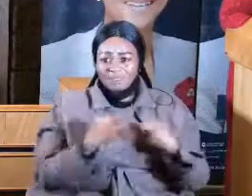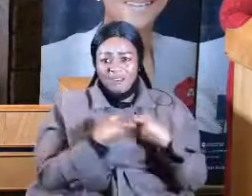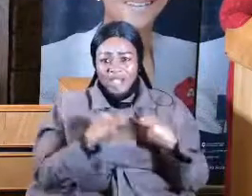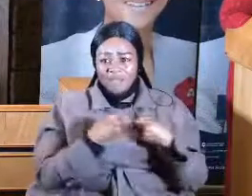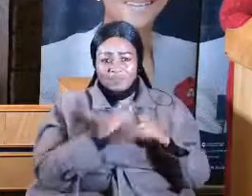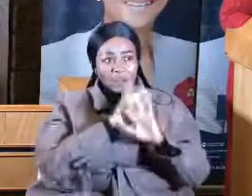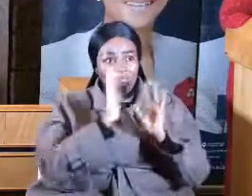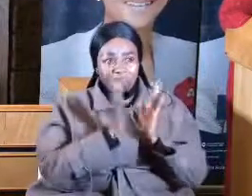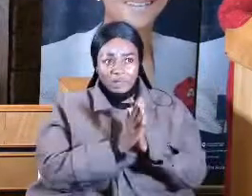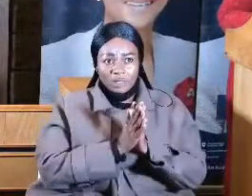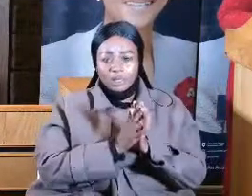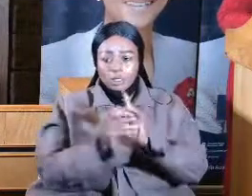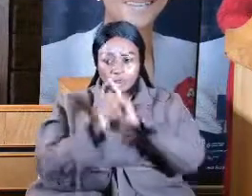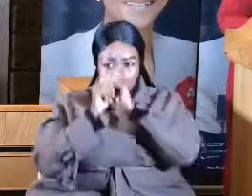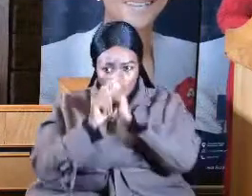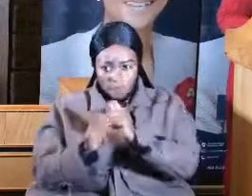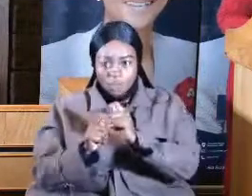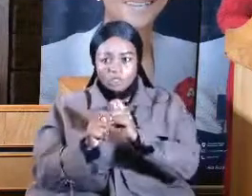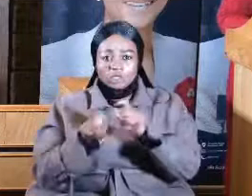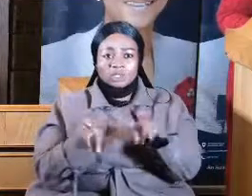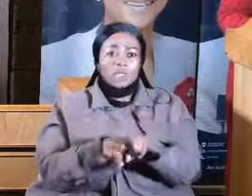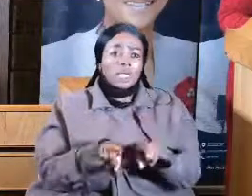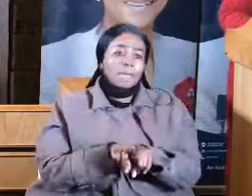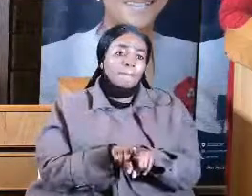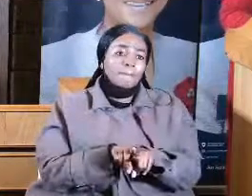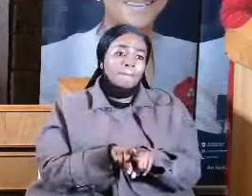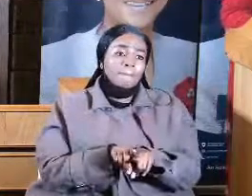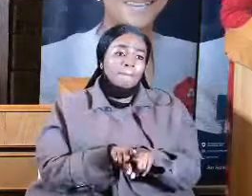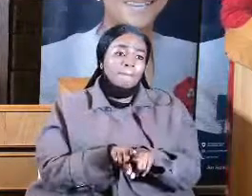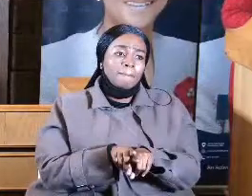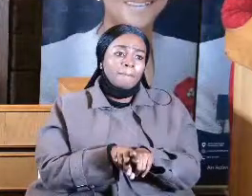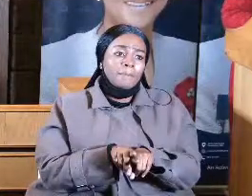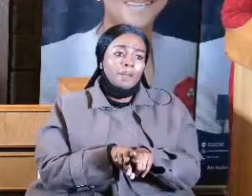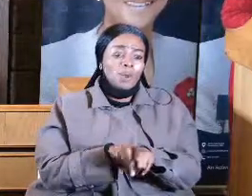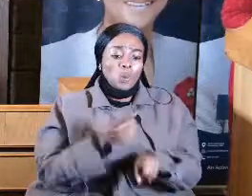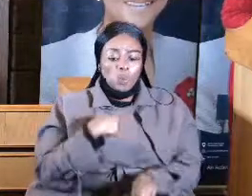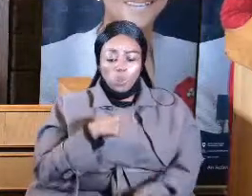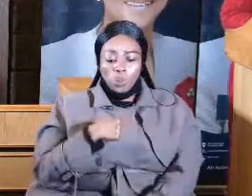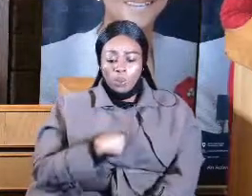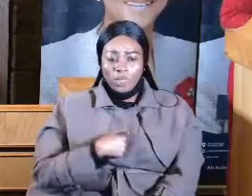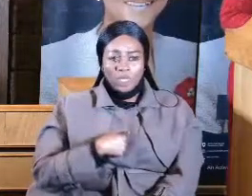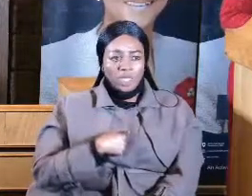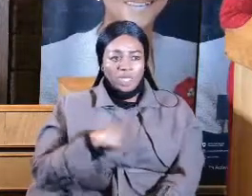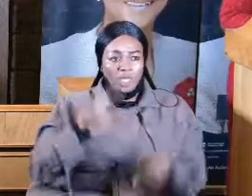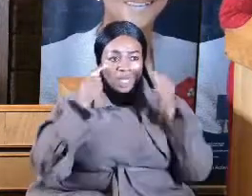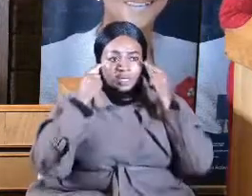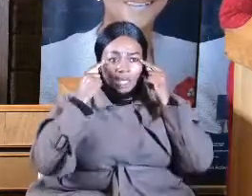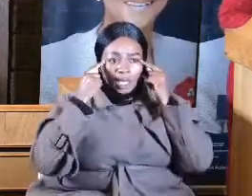for instance, acknowledgement and assistance. So why should we as a Griqua